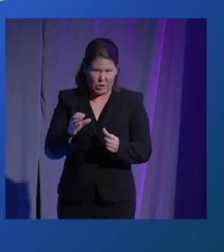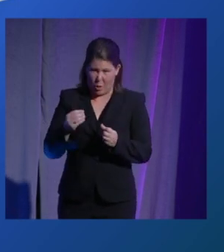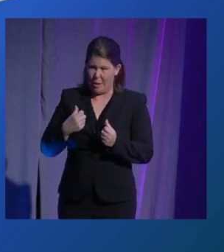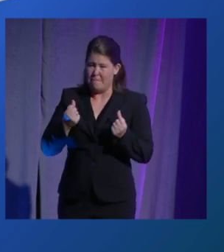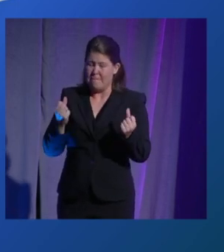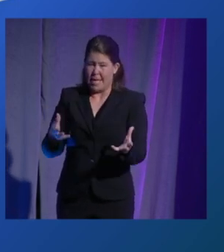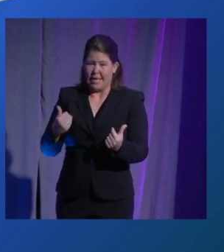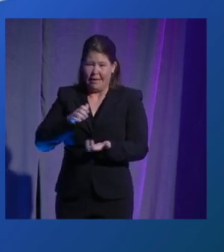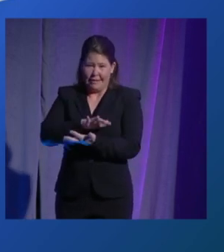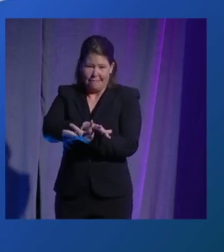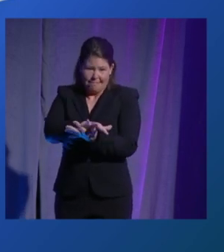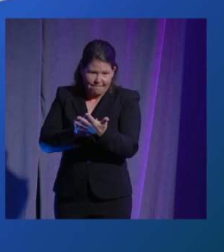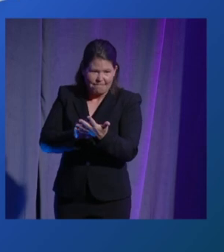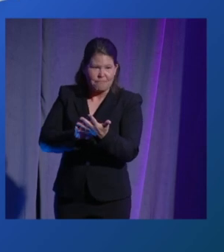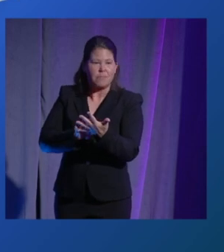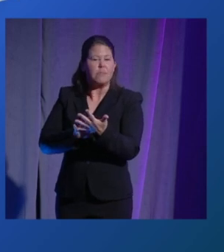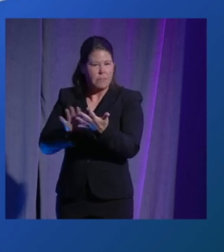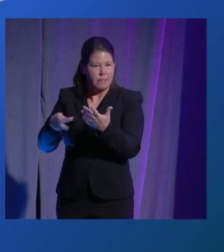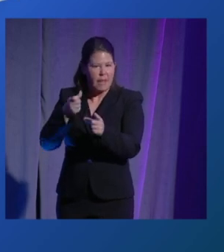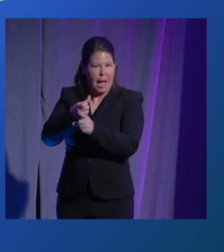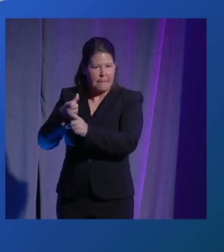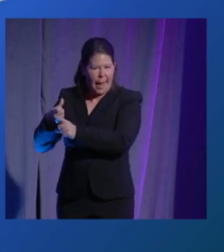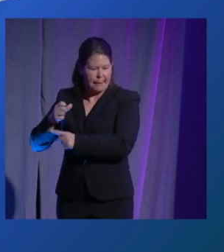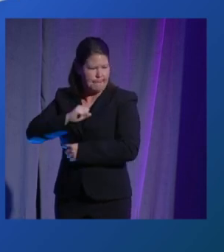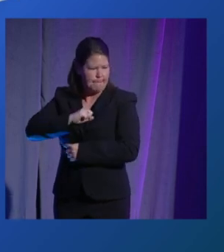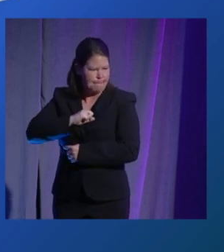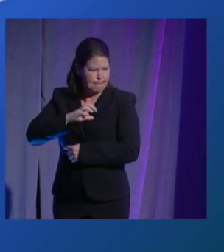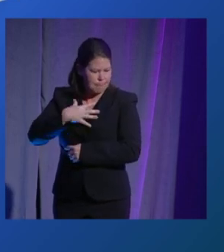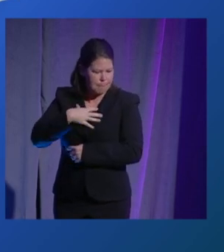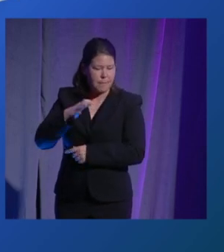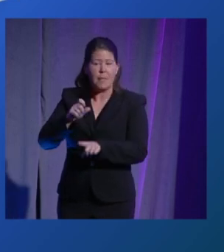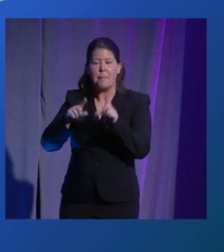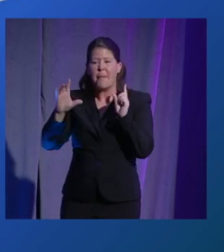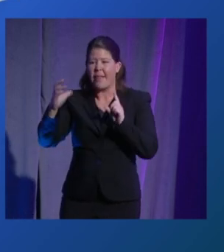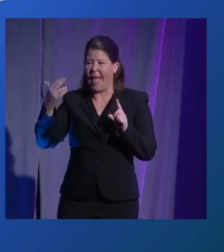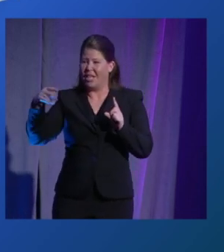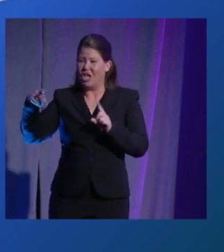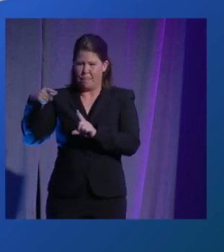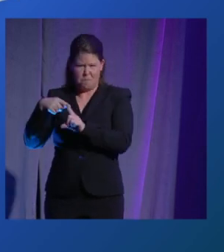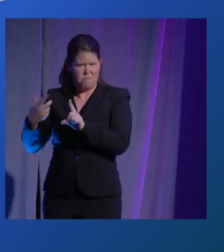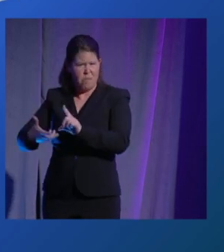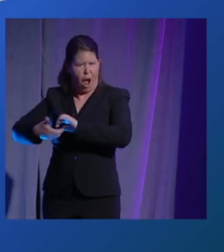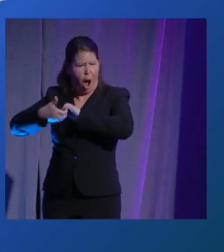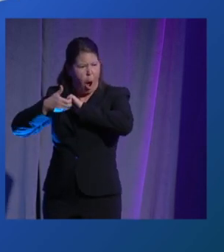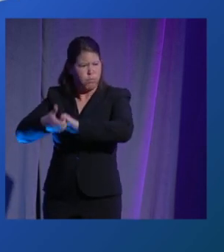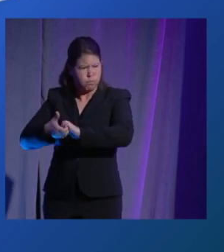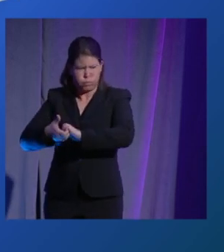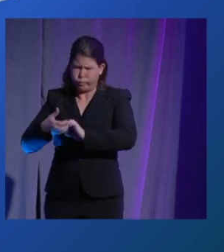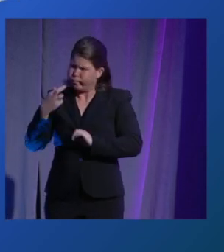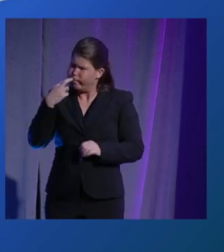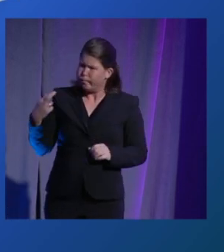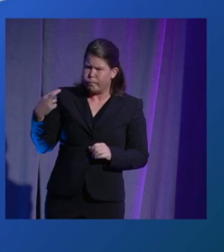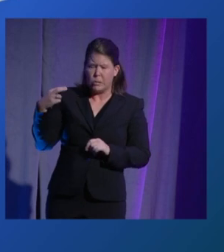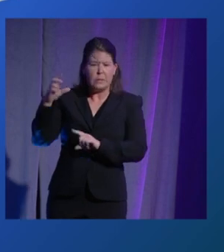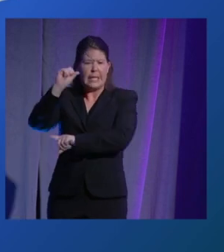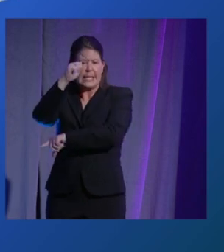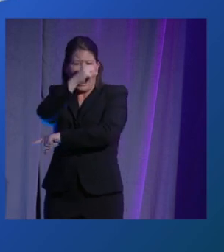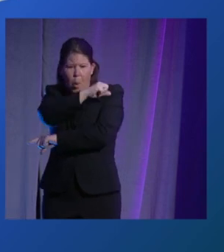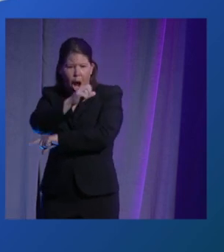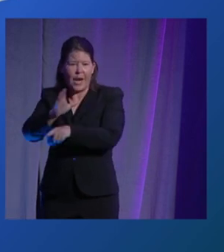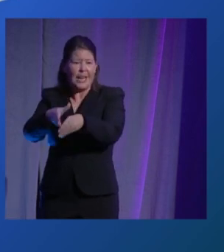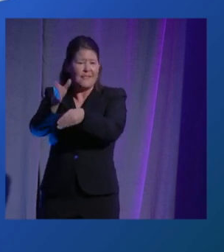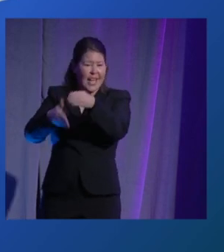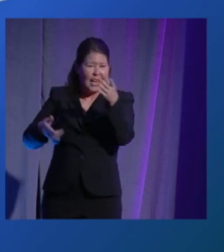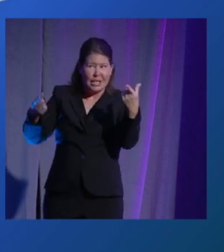but that chip is you know from a close trusted Ally like Taiwan and it's finished in Europe and the engineer engineering